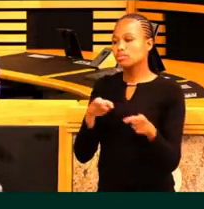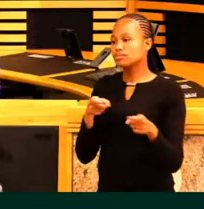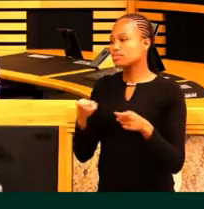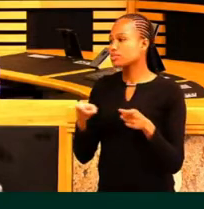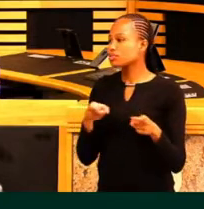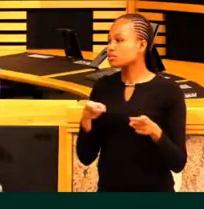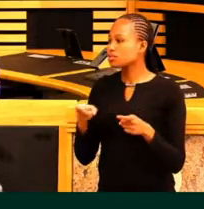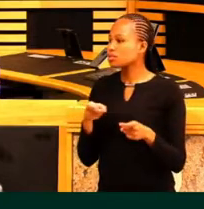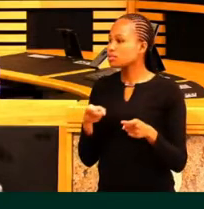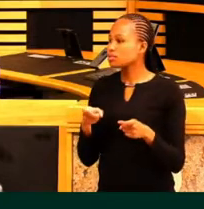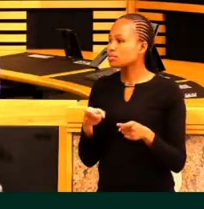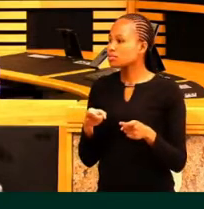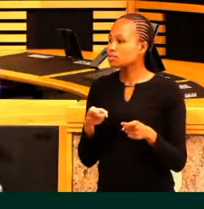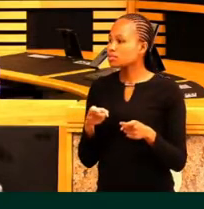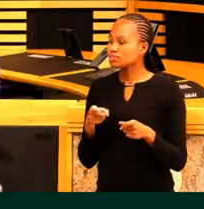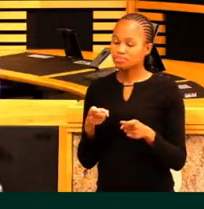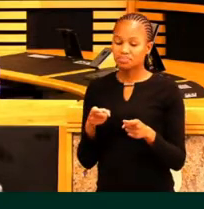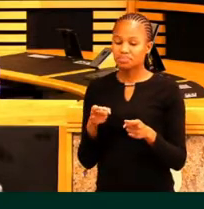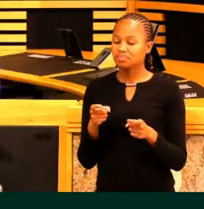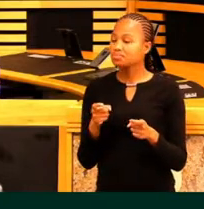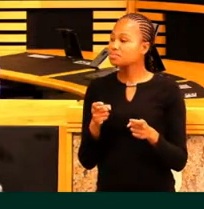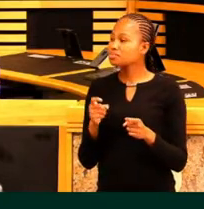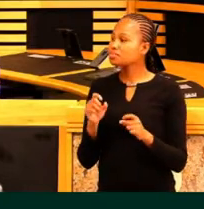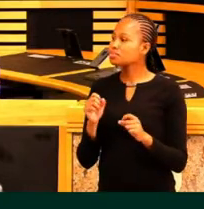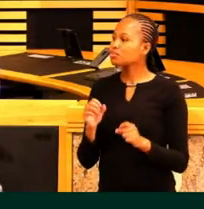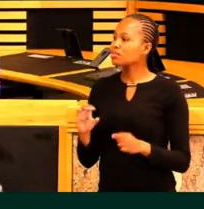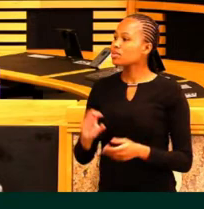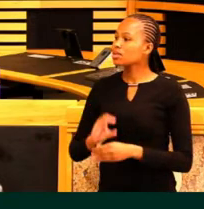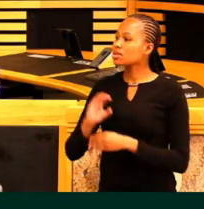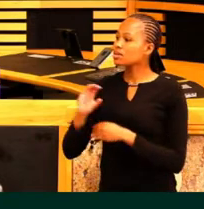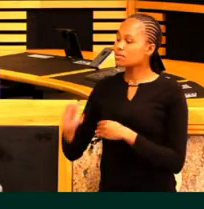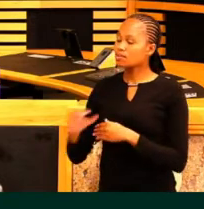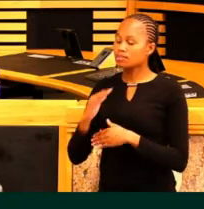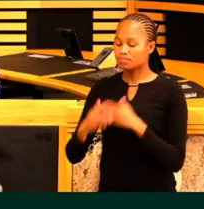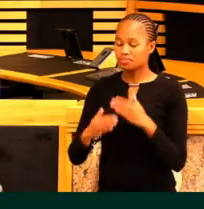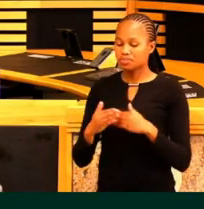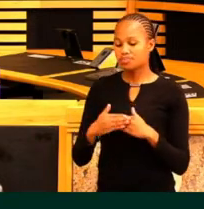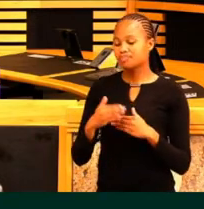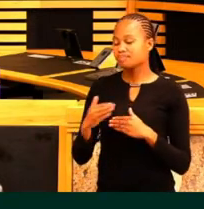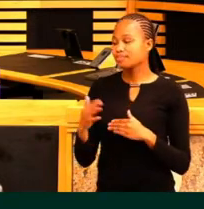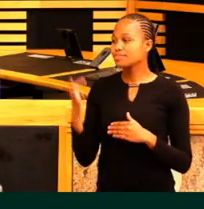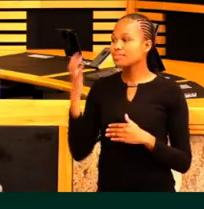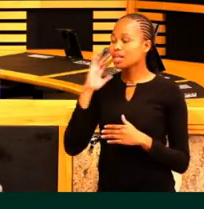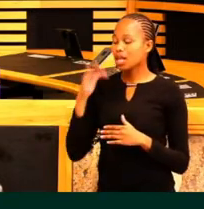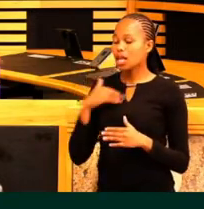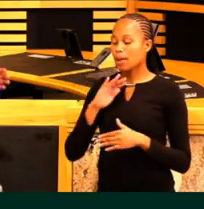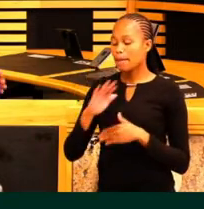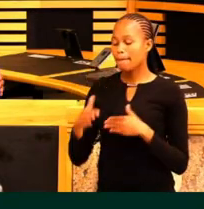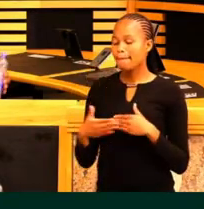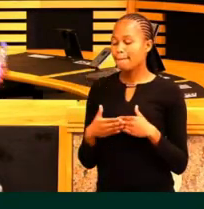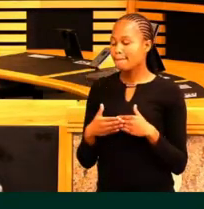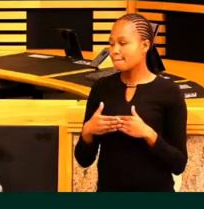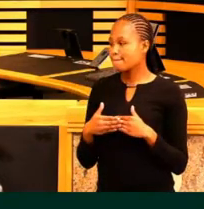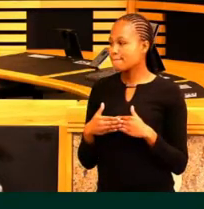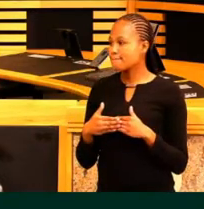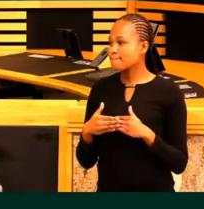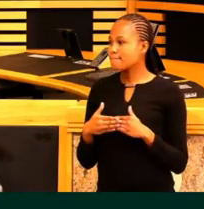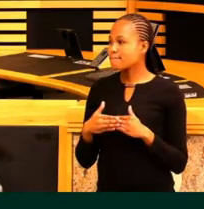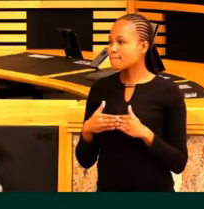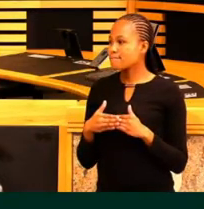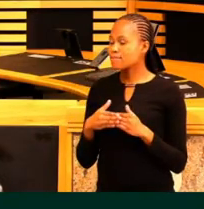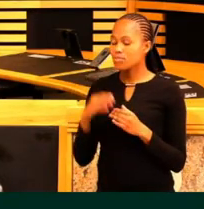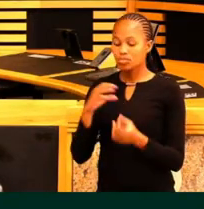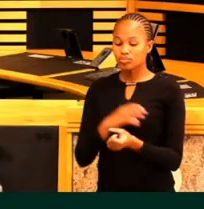resources and utilization and funding processes andival deepening or